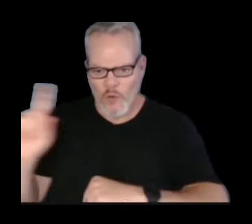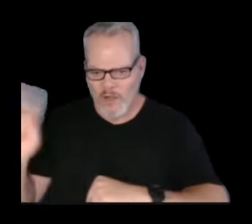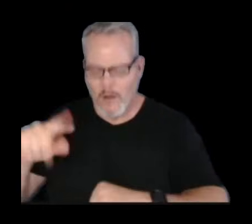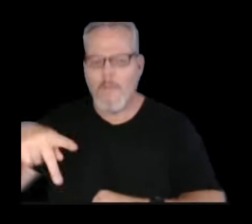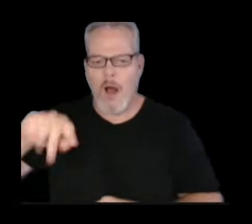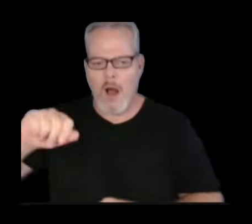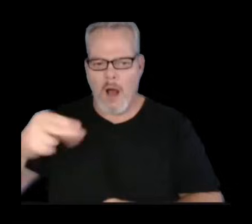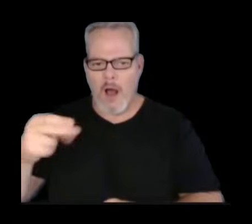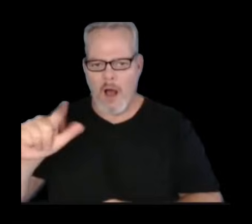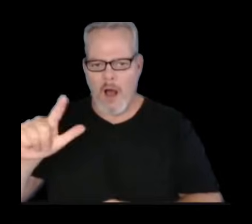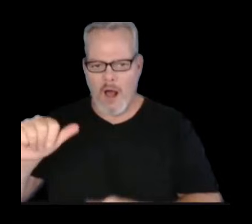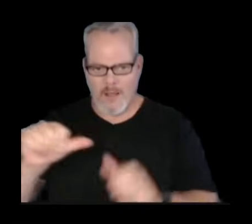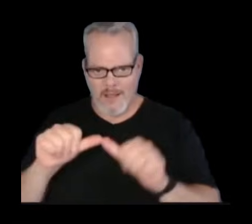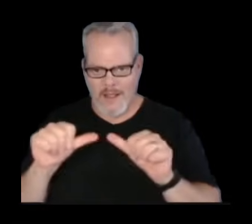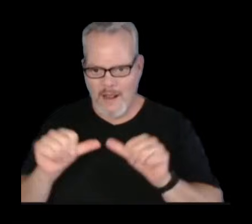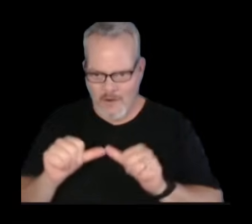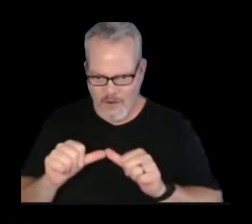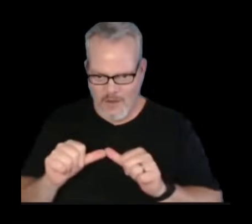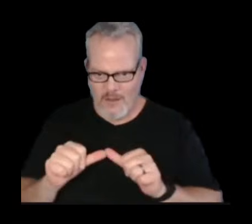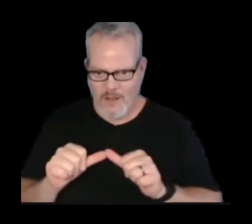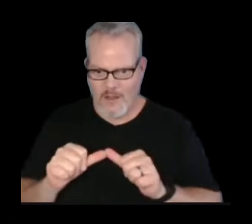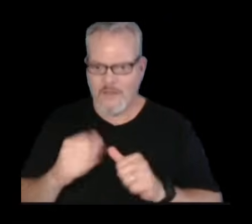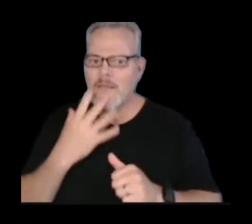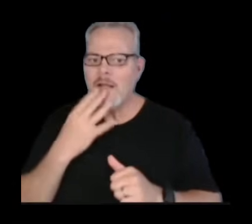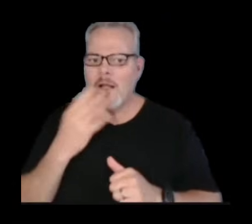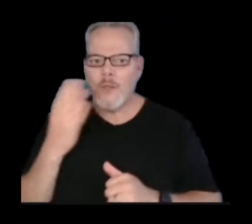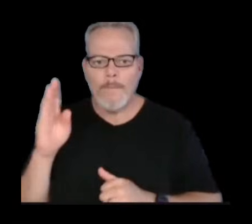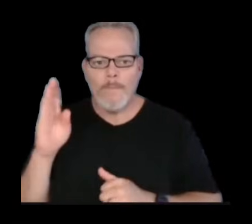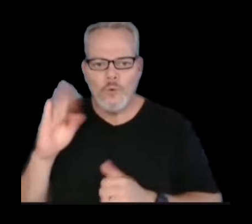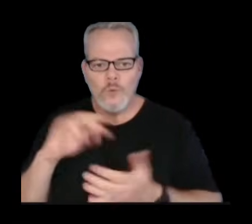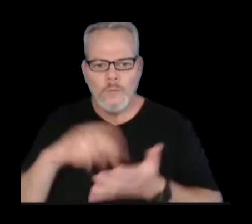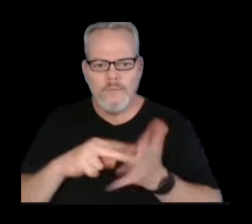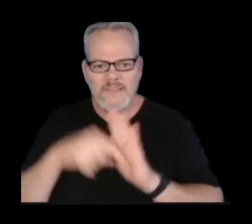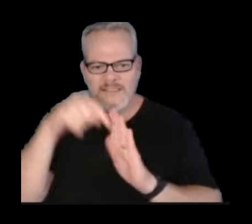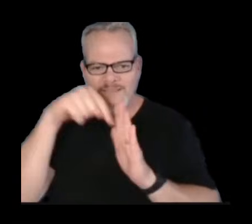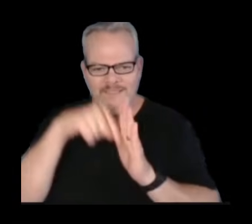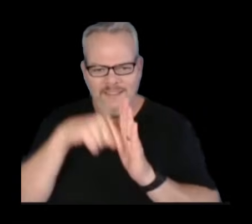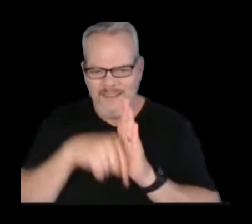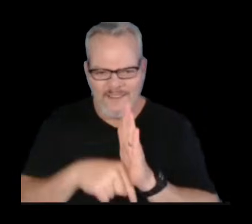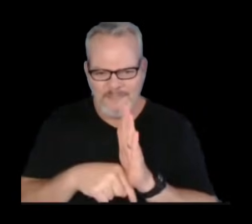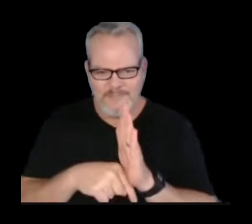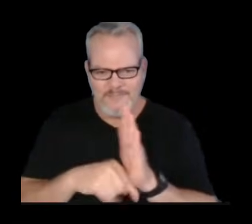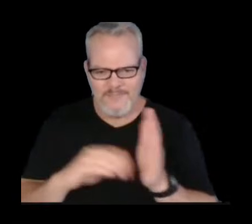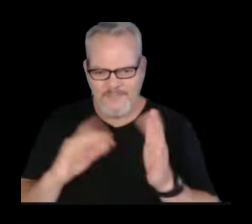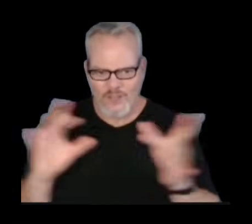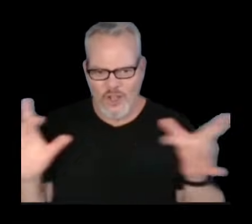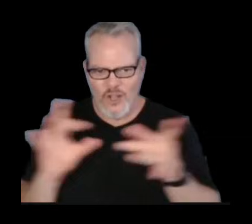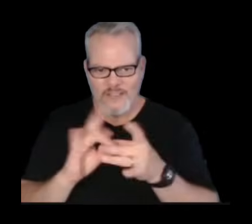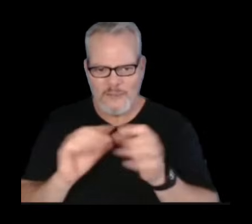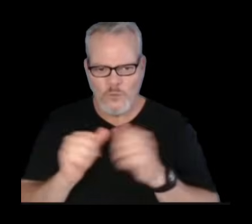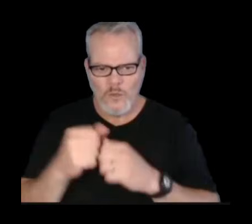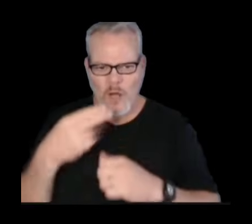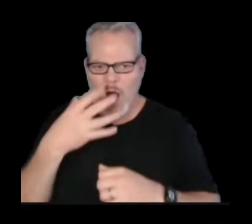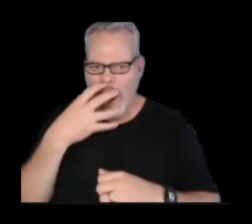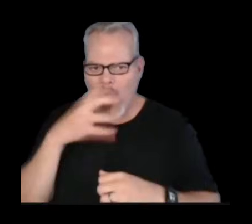region, colored in blue at this greater depth, connected to the hotspot feeder to the volcano.